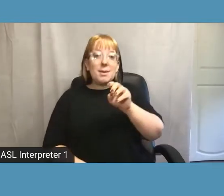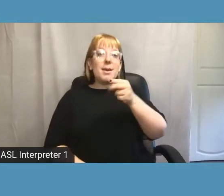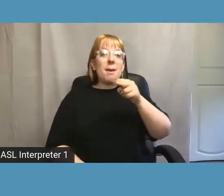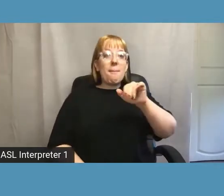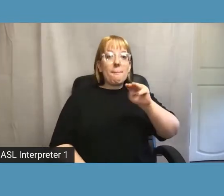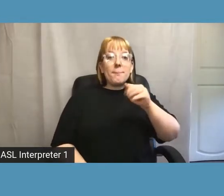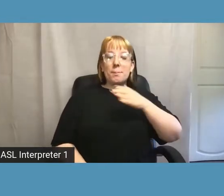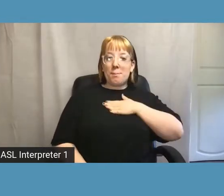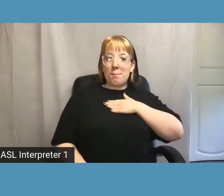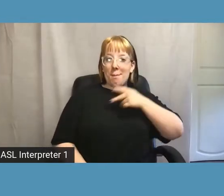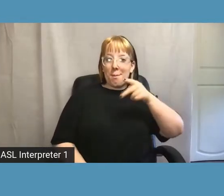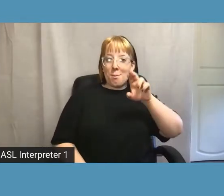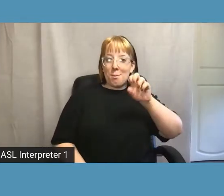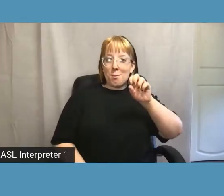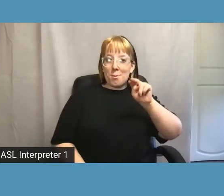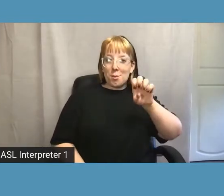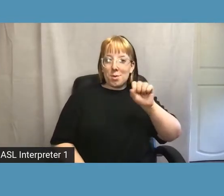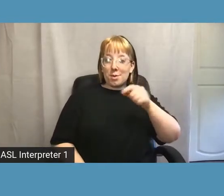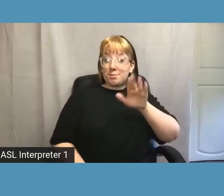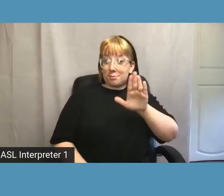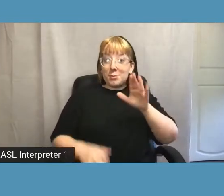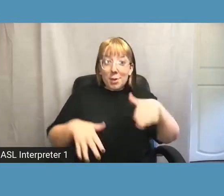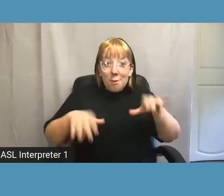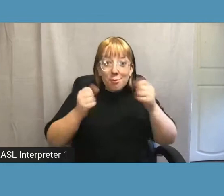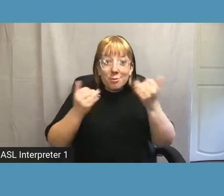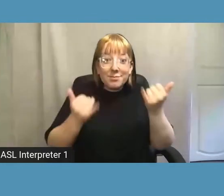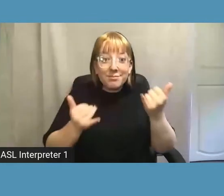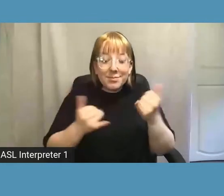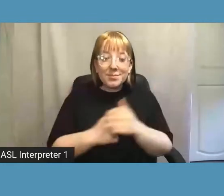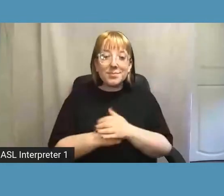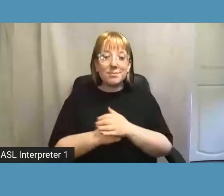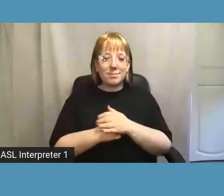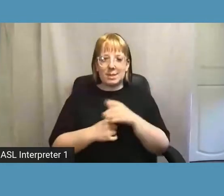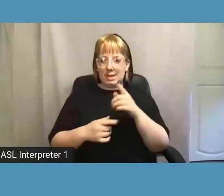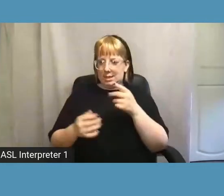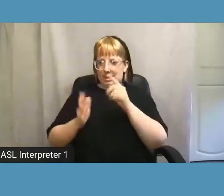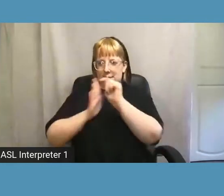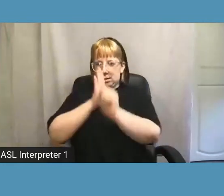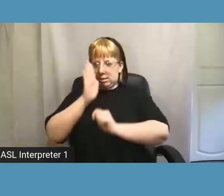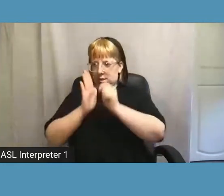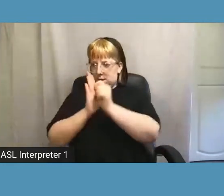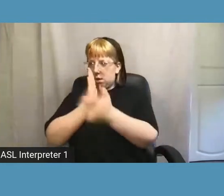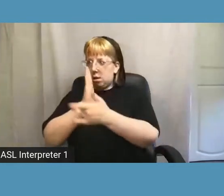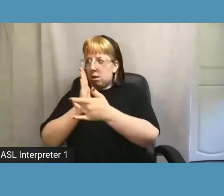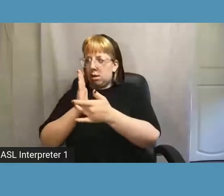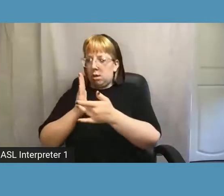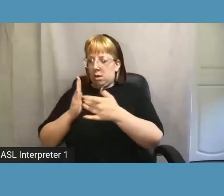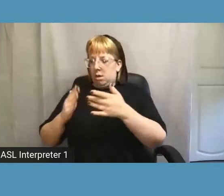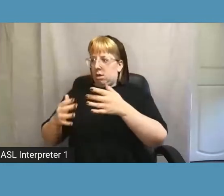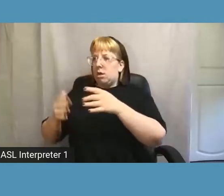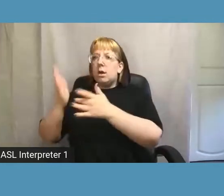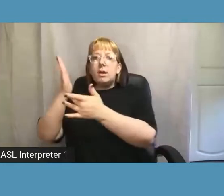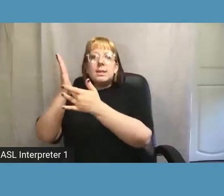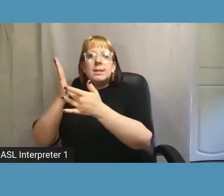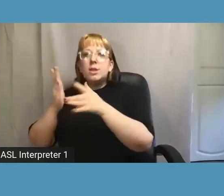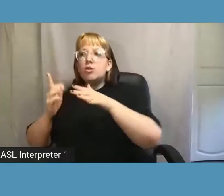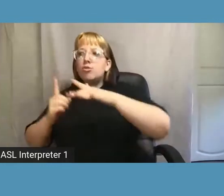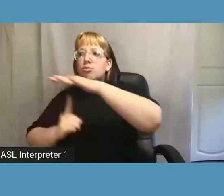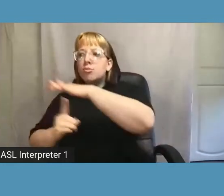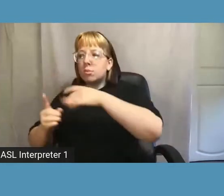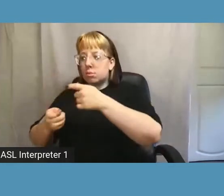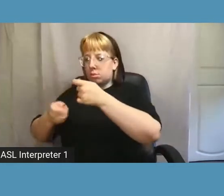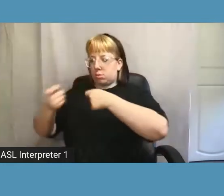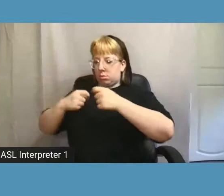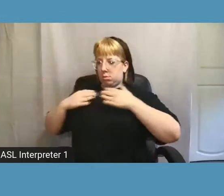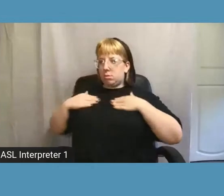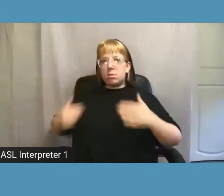today's program. In this era of virtual meetings, when digital spaces may substitute for our physical sense of place,